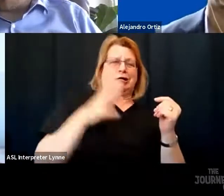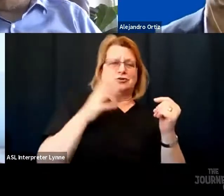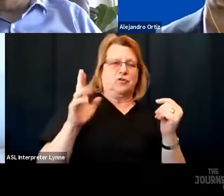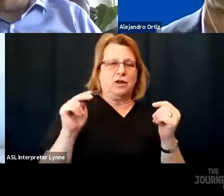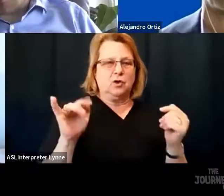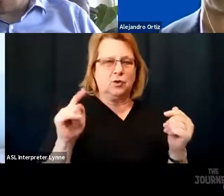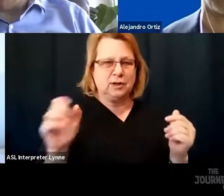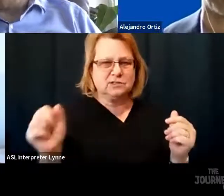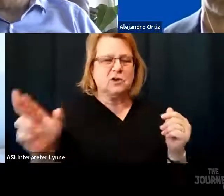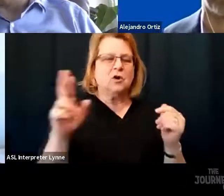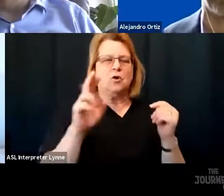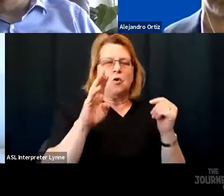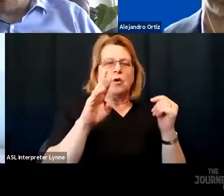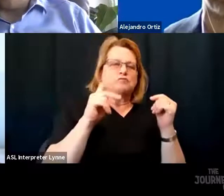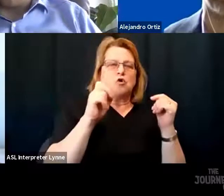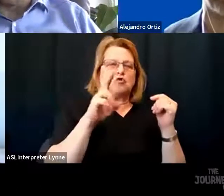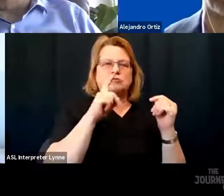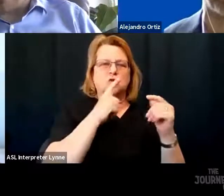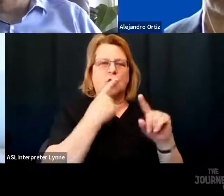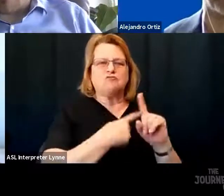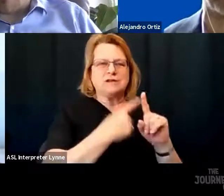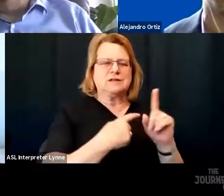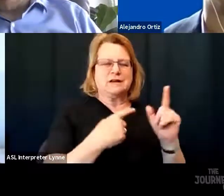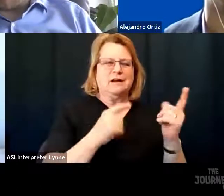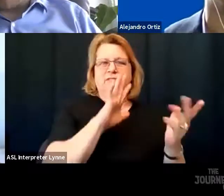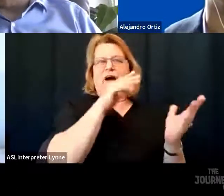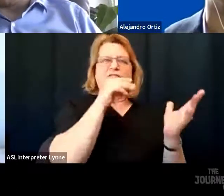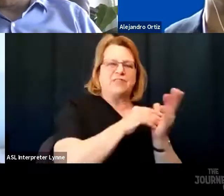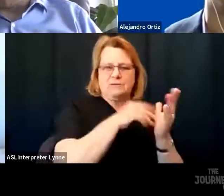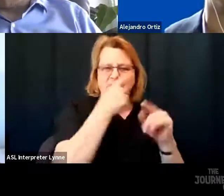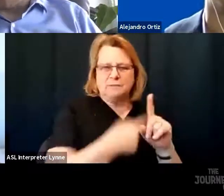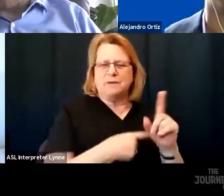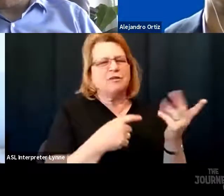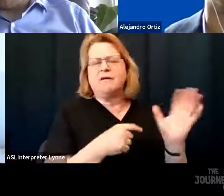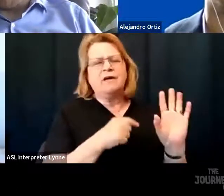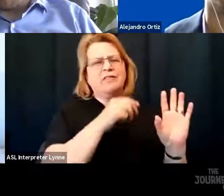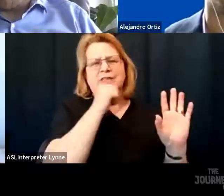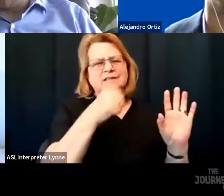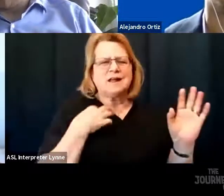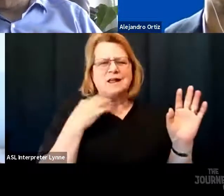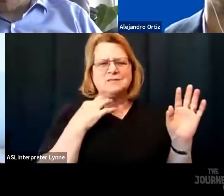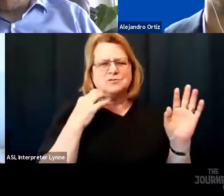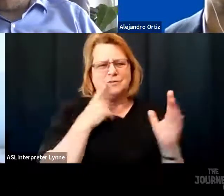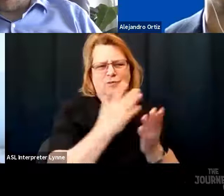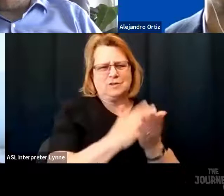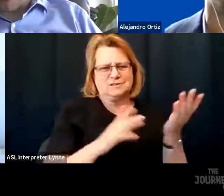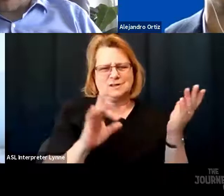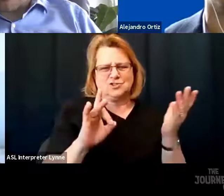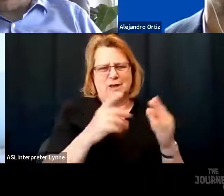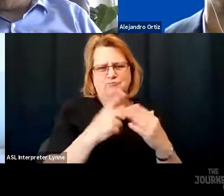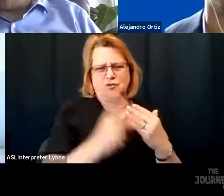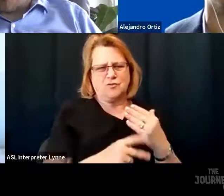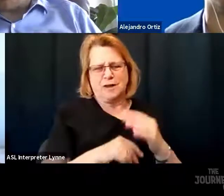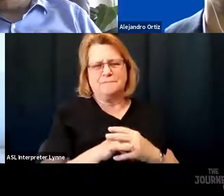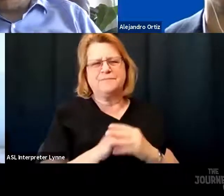or brokers that were trying to rent out luxury units at $5,000 a month, that would not be eligible for the Section 8 program. So